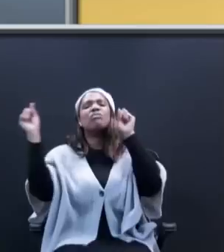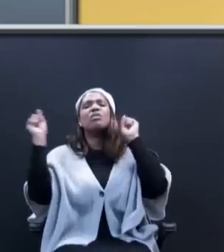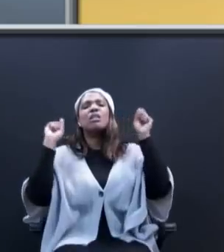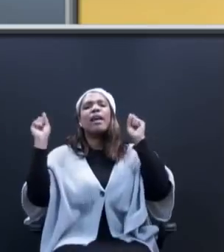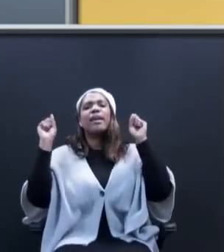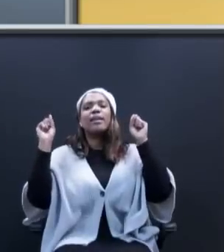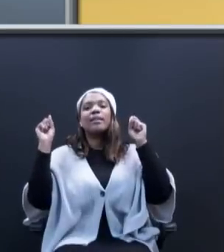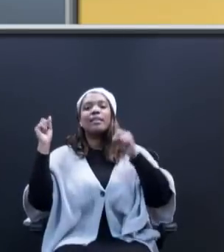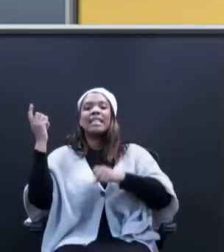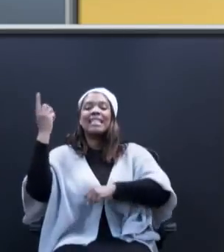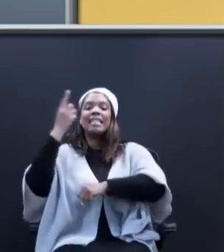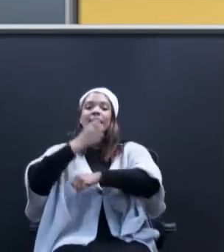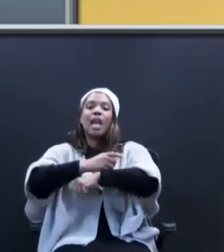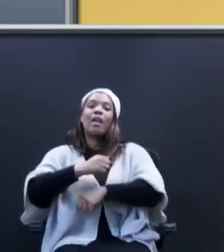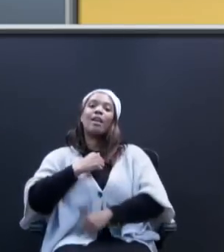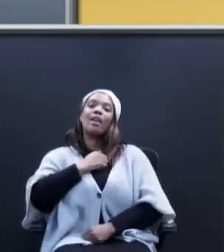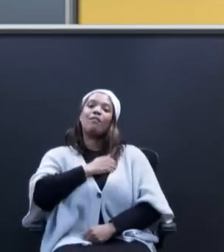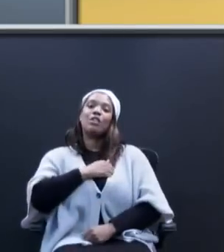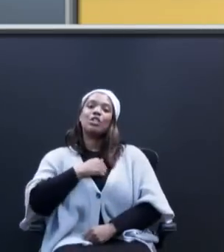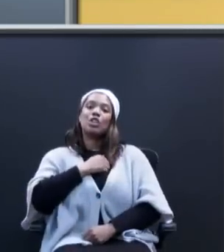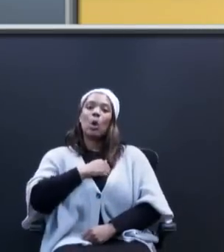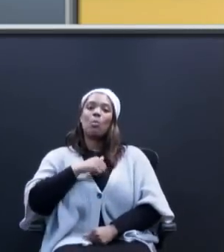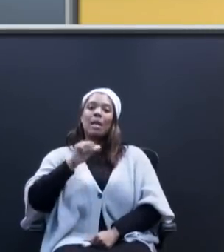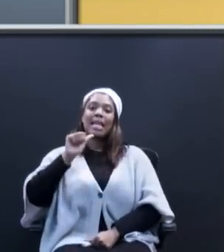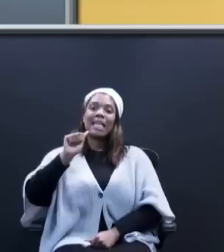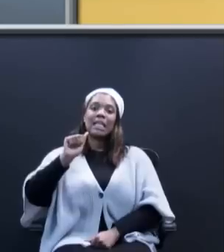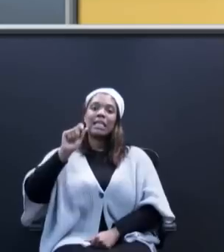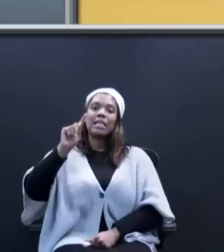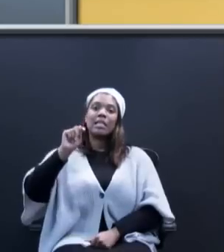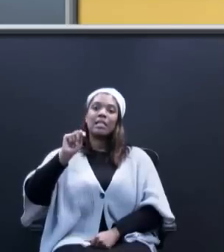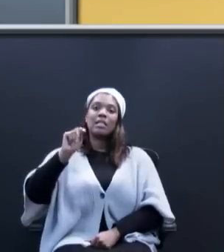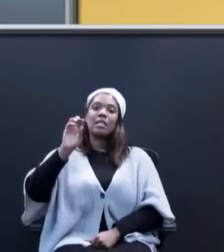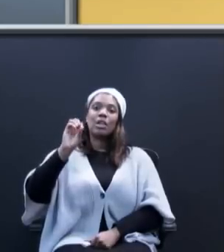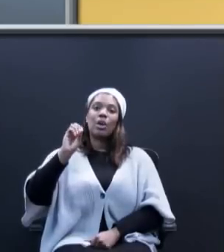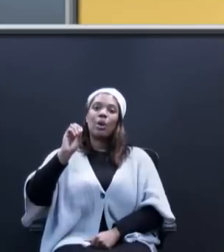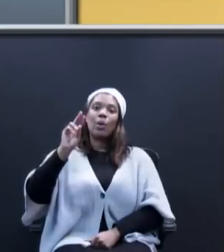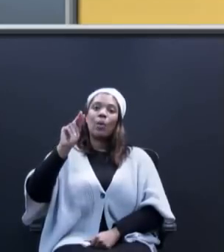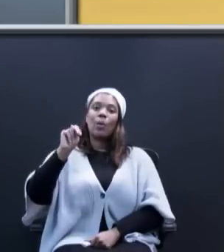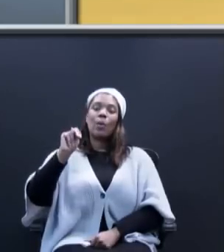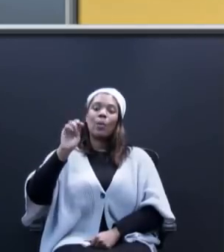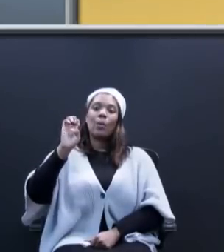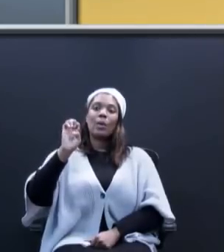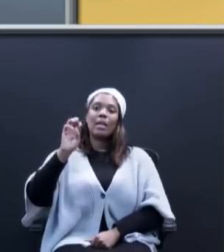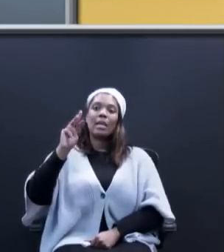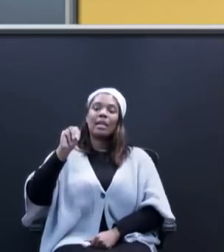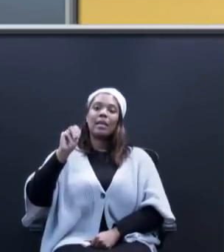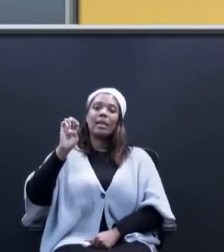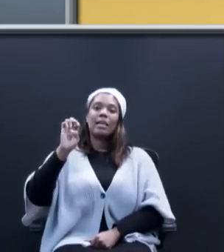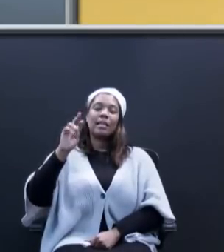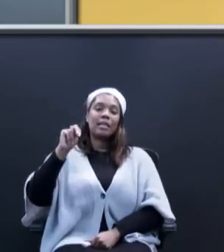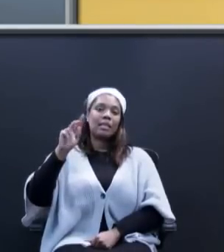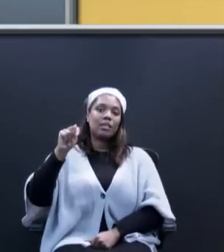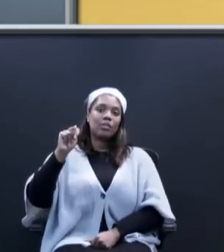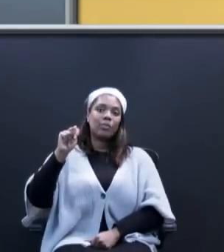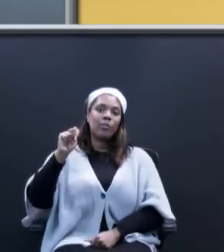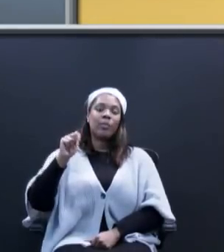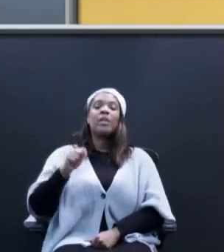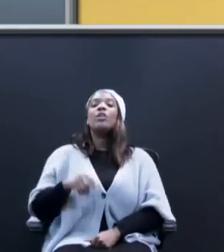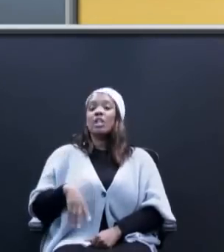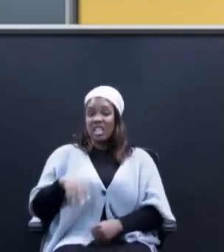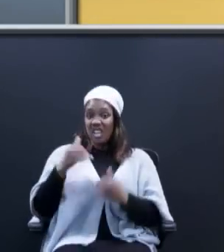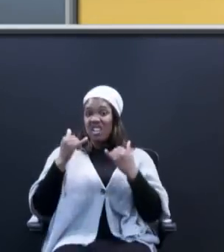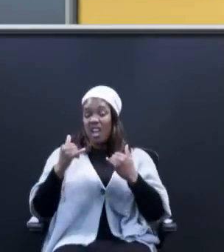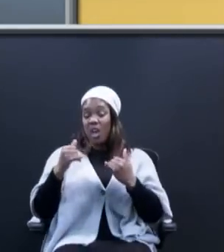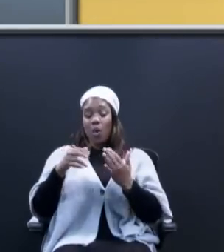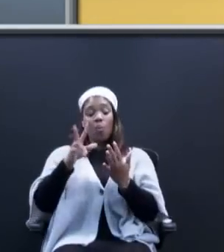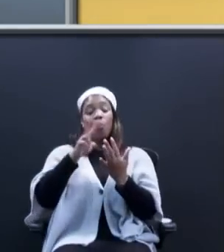Now let's go back to Leviticus, the 23rd chapter, because the Lord is teaching you in this whole chapter here. This 23rd chapter is